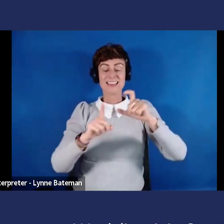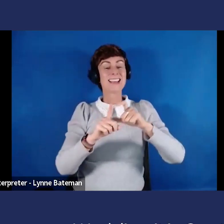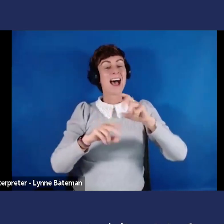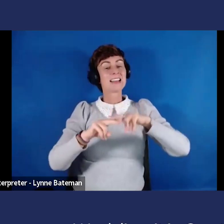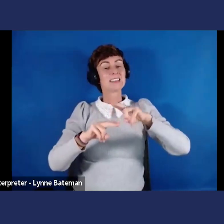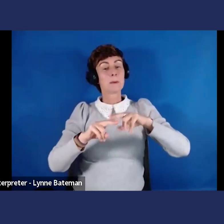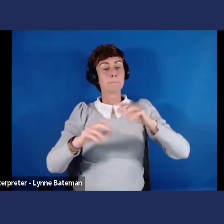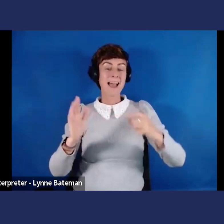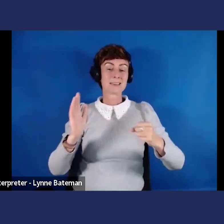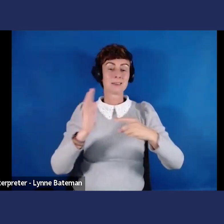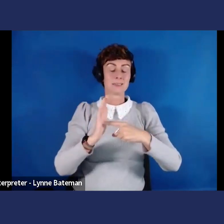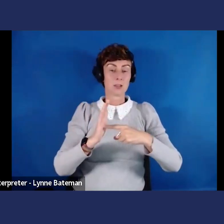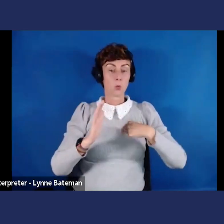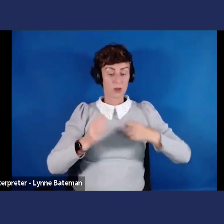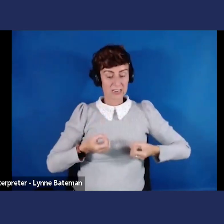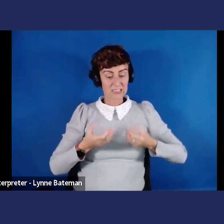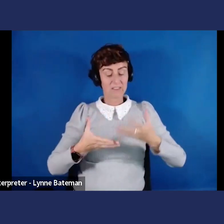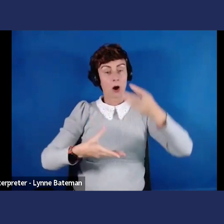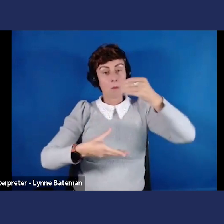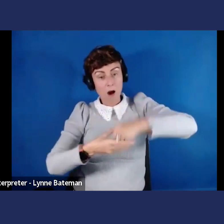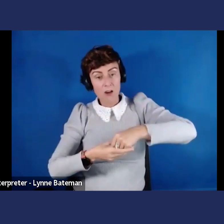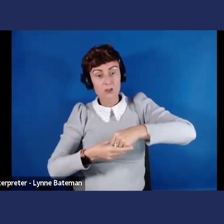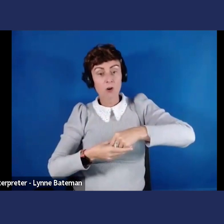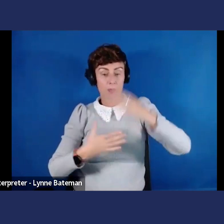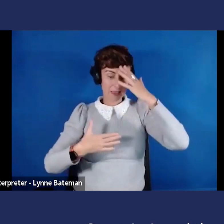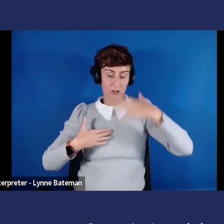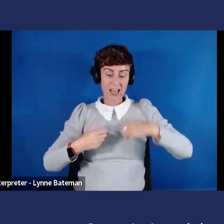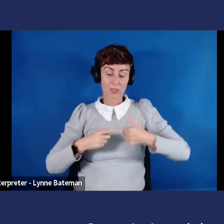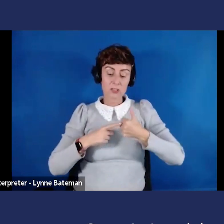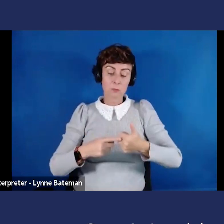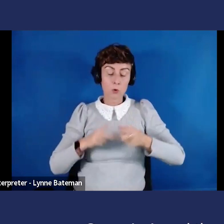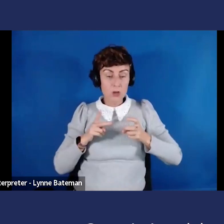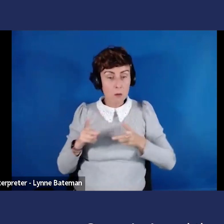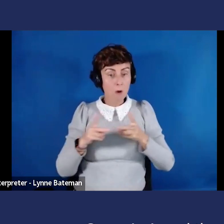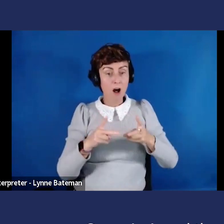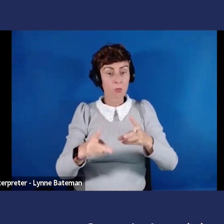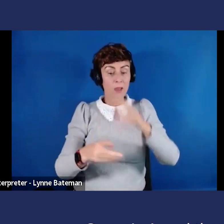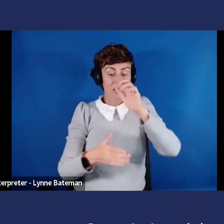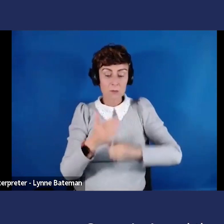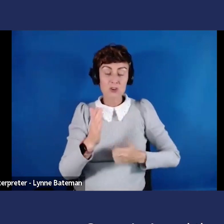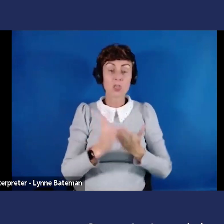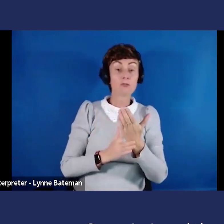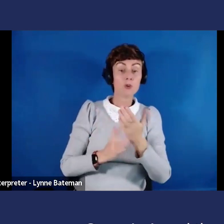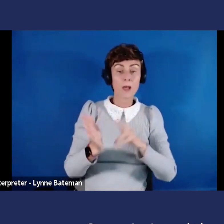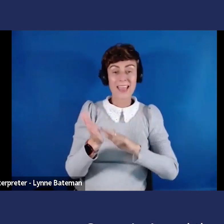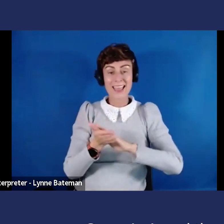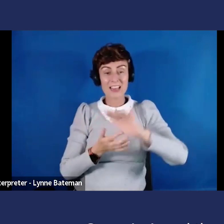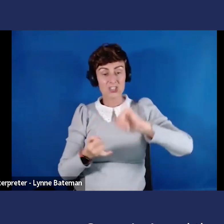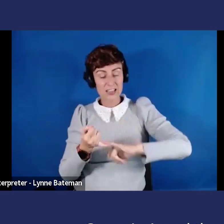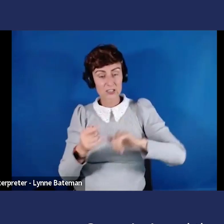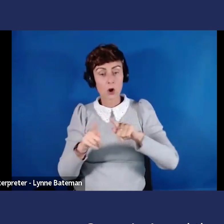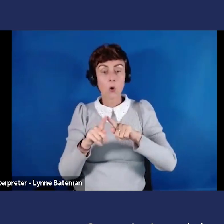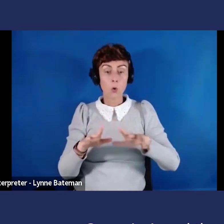part of the perinatal and parent-infant mental health support pathway, commissioned through the NHS, but also with commissions